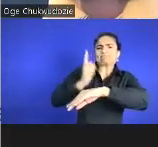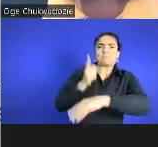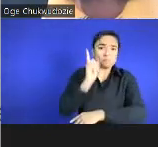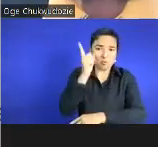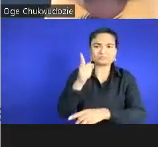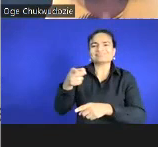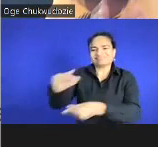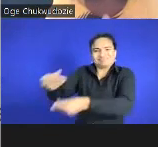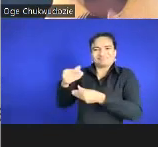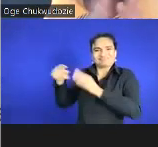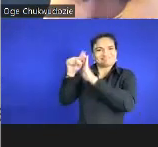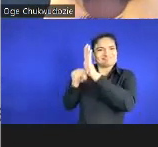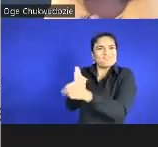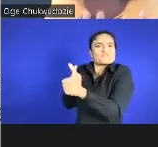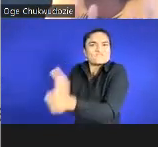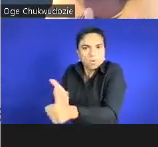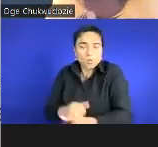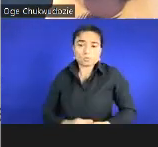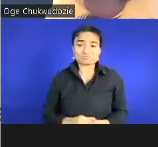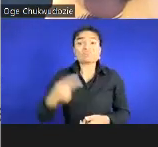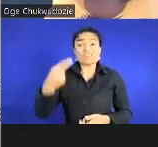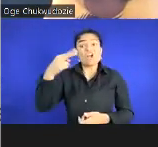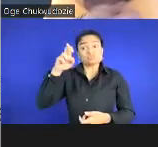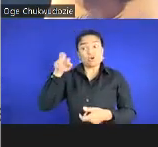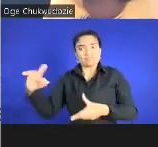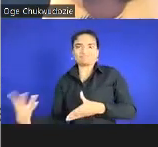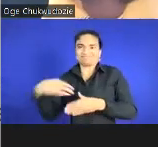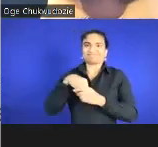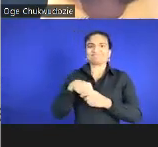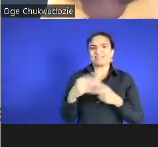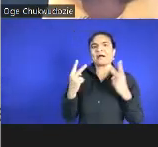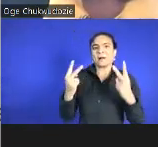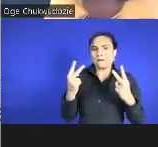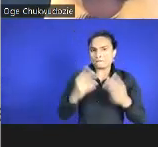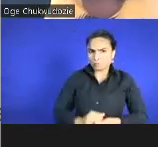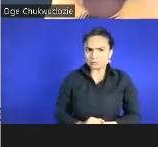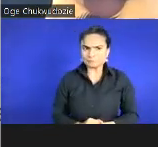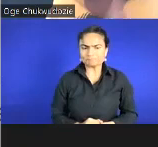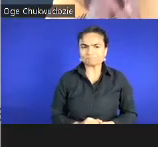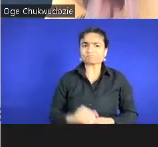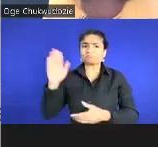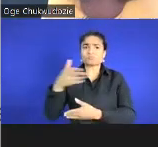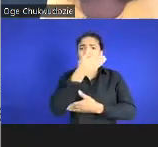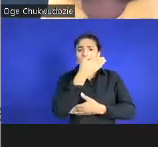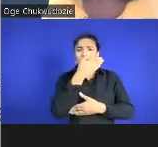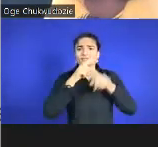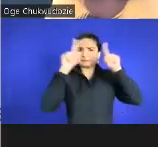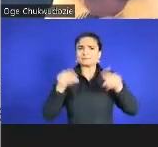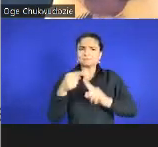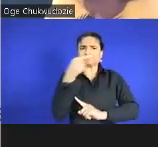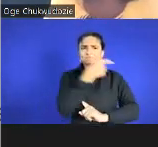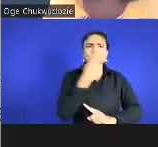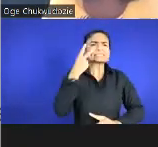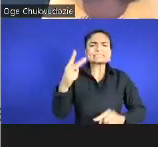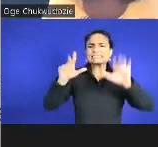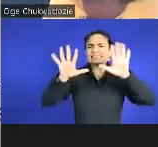and feedback mechanism. We call it, we have this in our how to notes, the steps to set up complaints and feedback mechanism. The first one is really